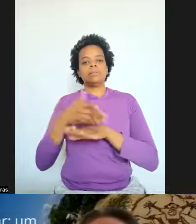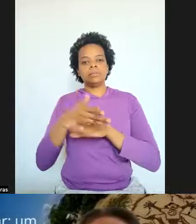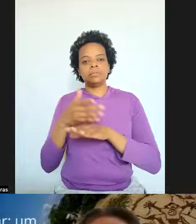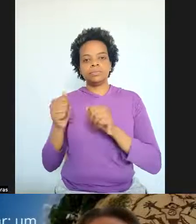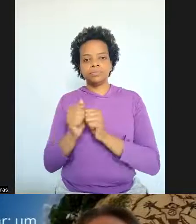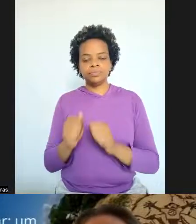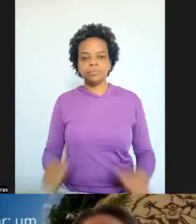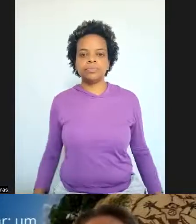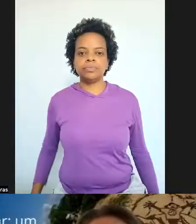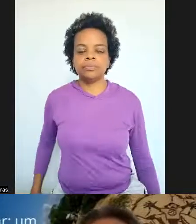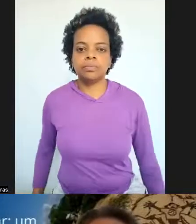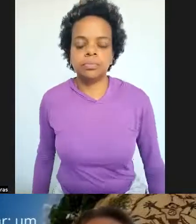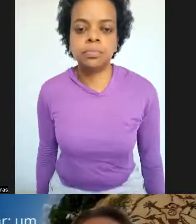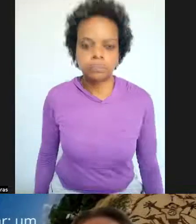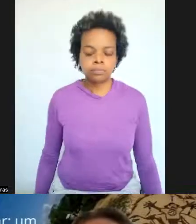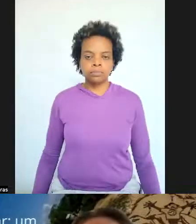also participates in the network.